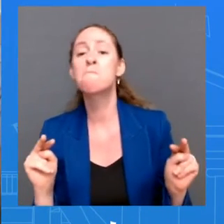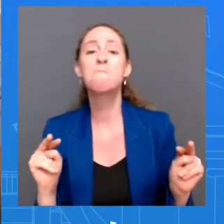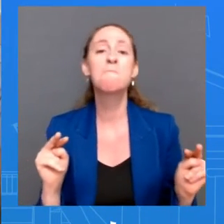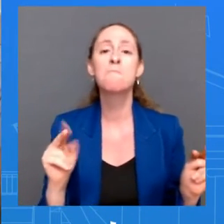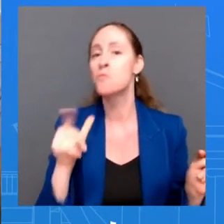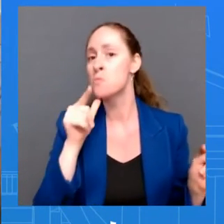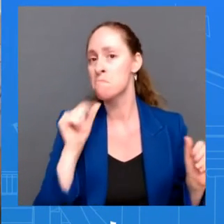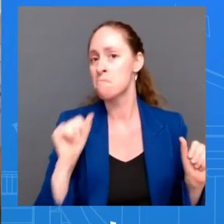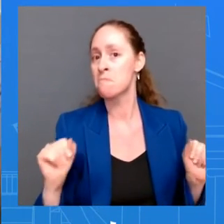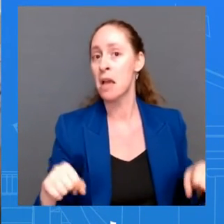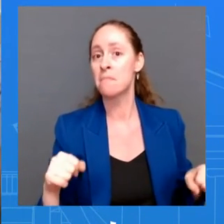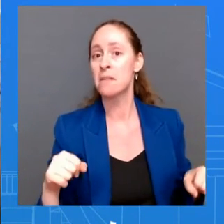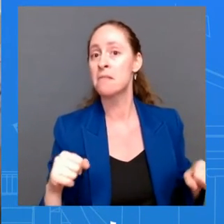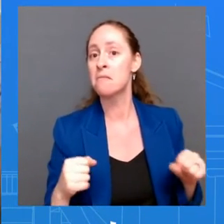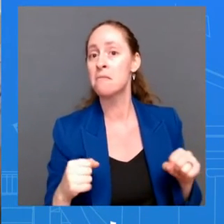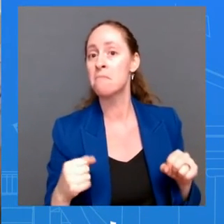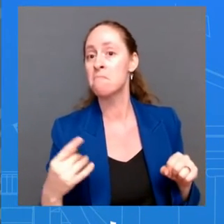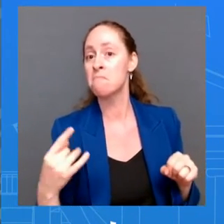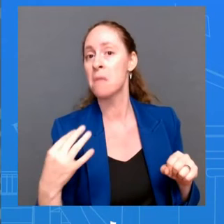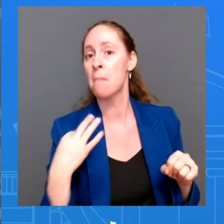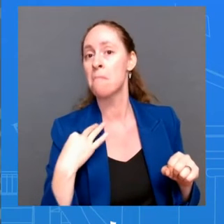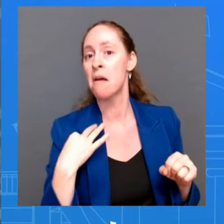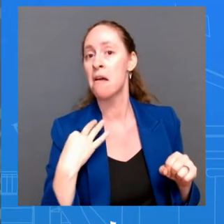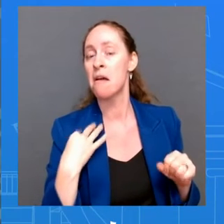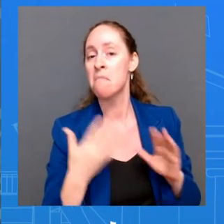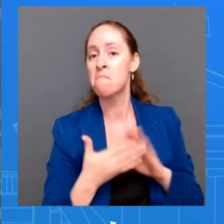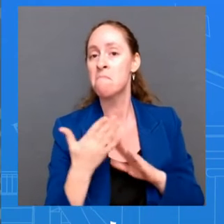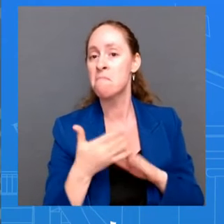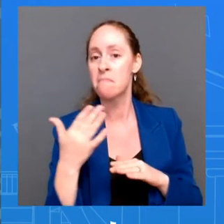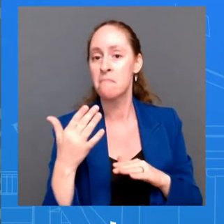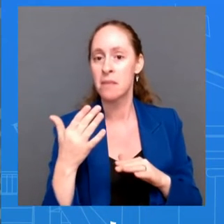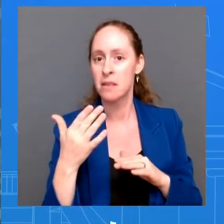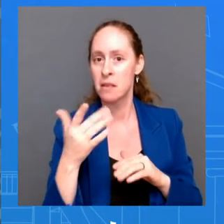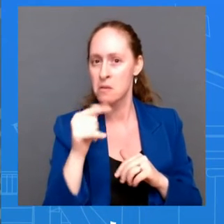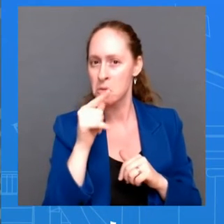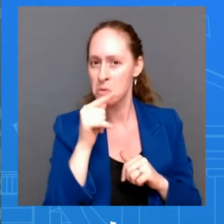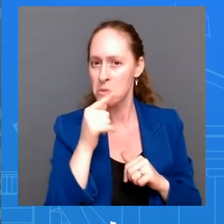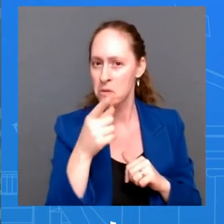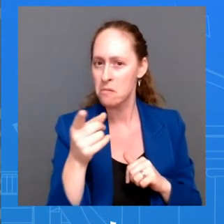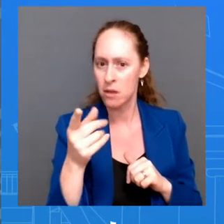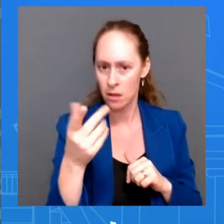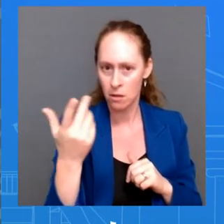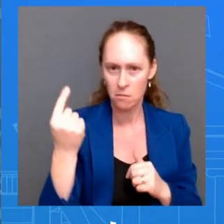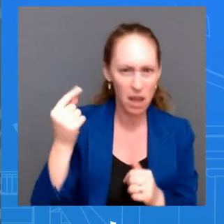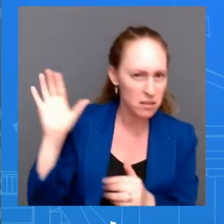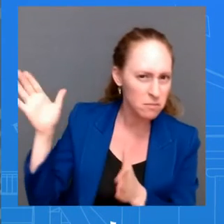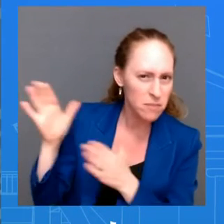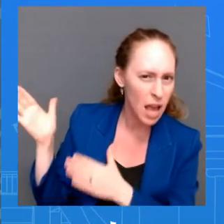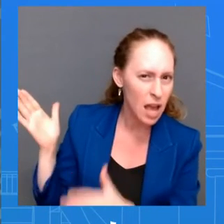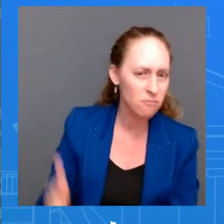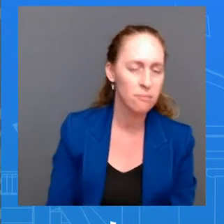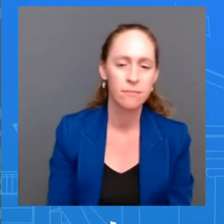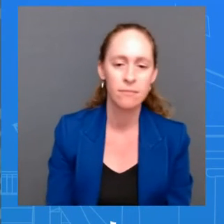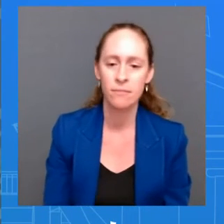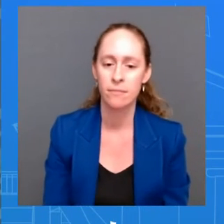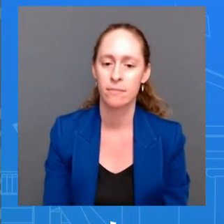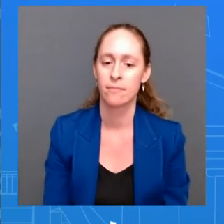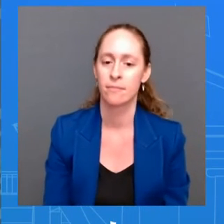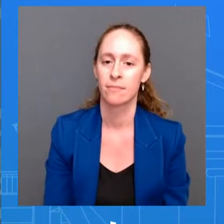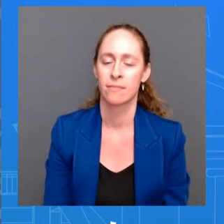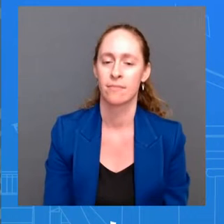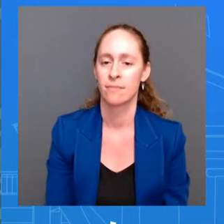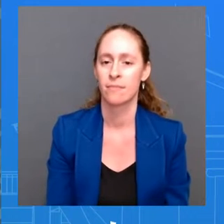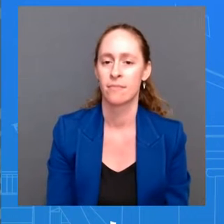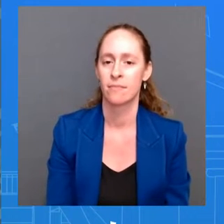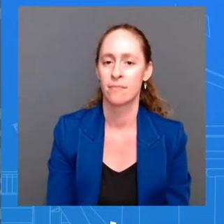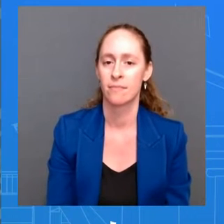there making their voices heard? So, the president intends to run in 2024. We are a long ways away from